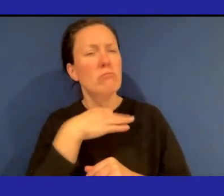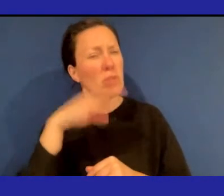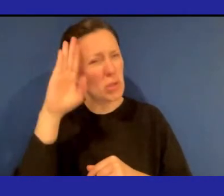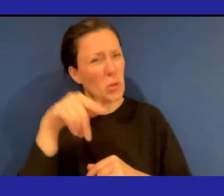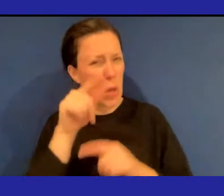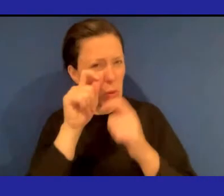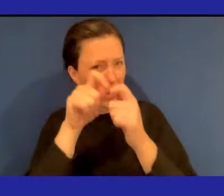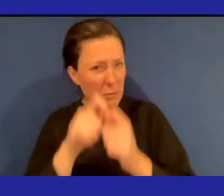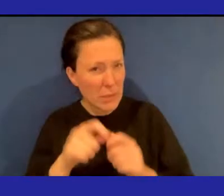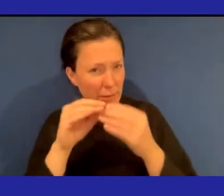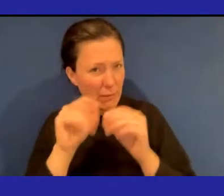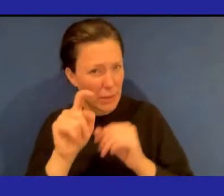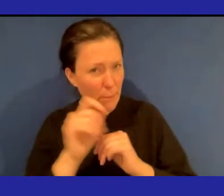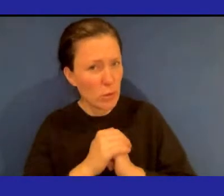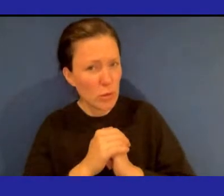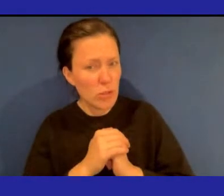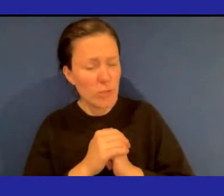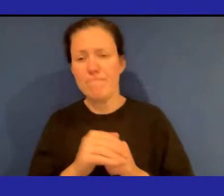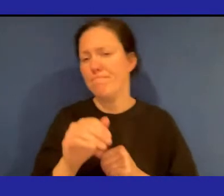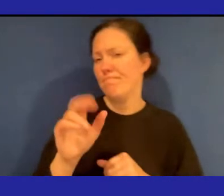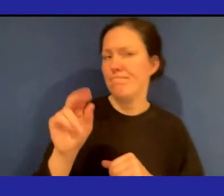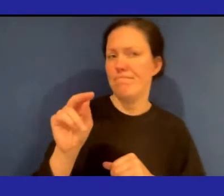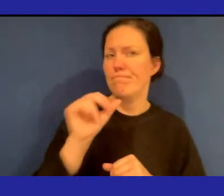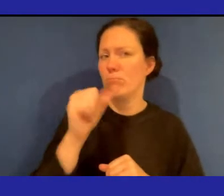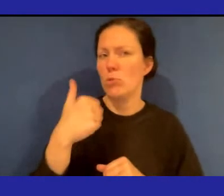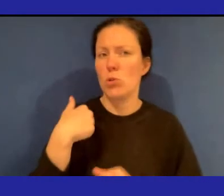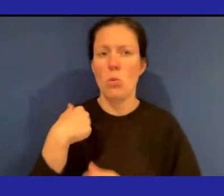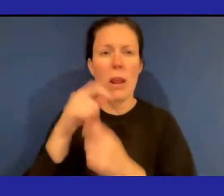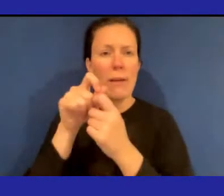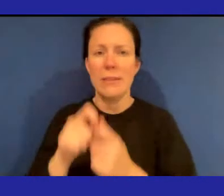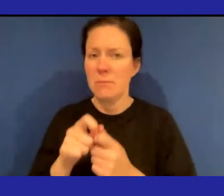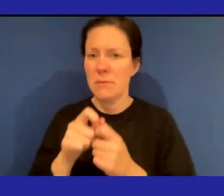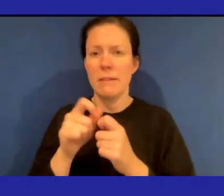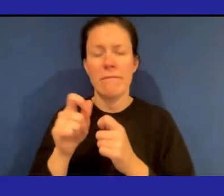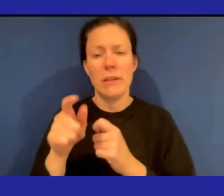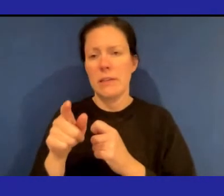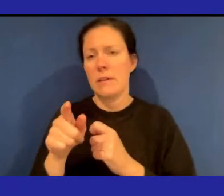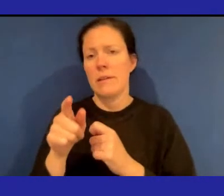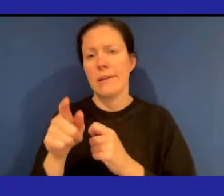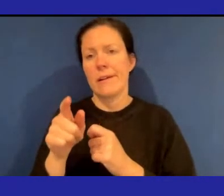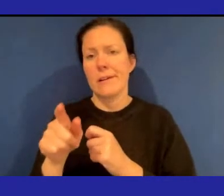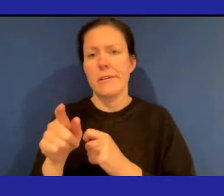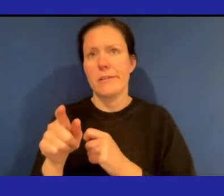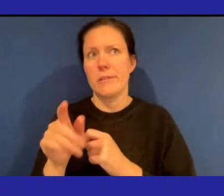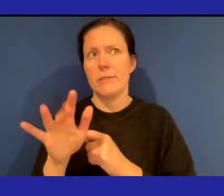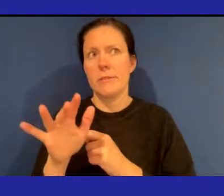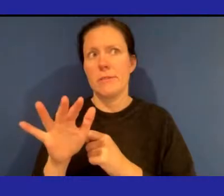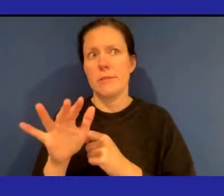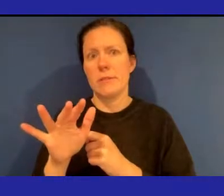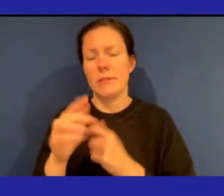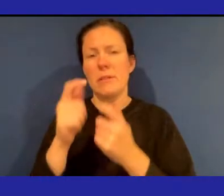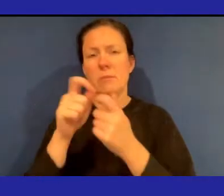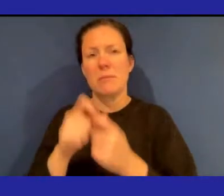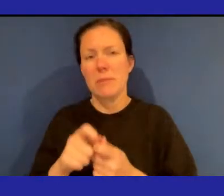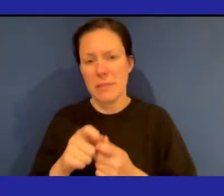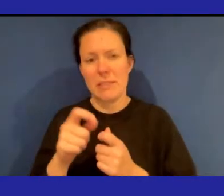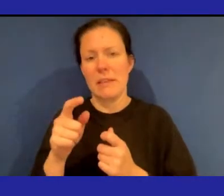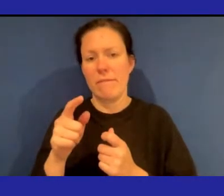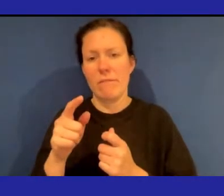the specifics on the um, for individual